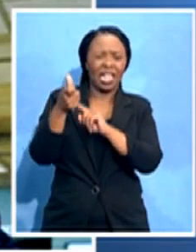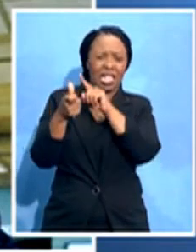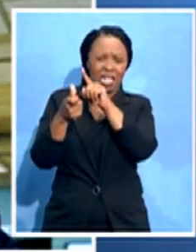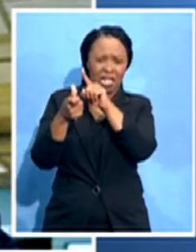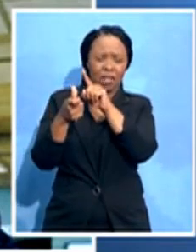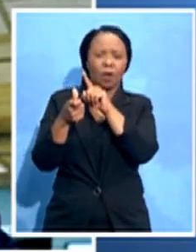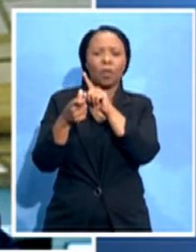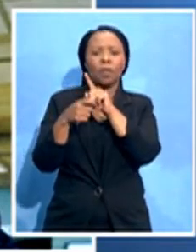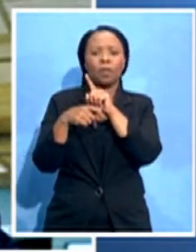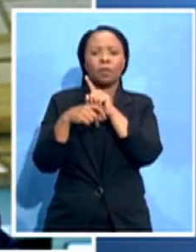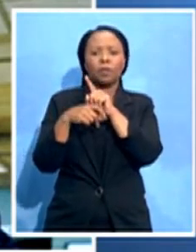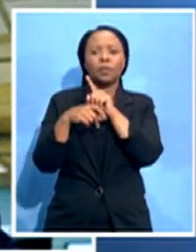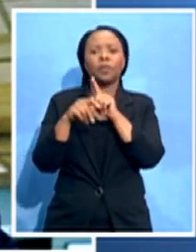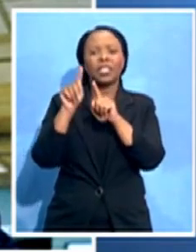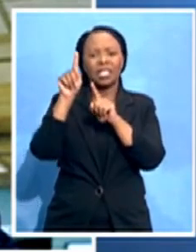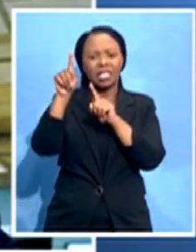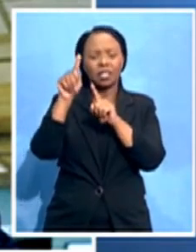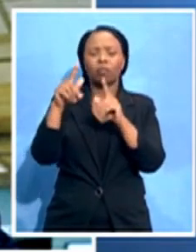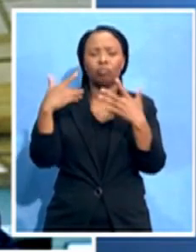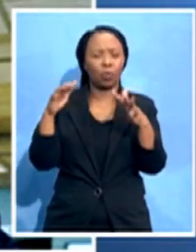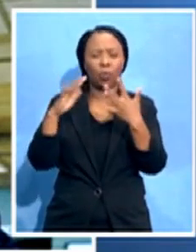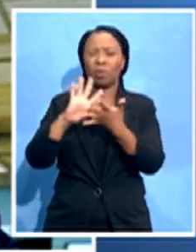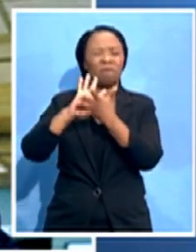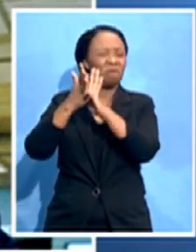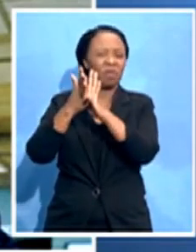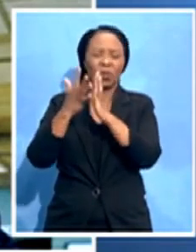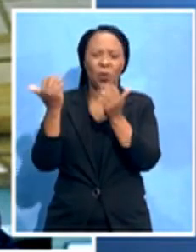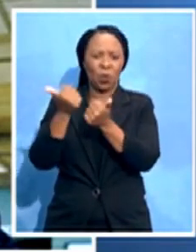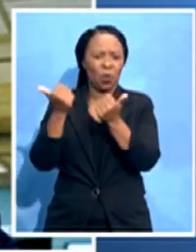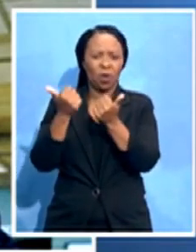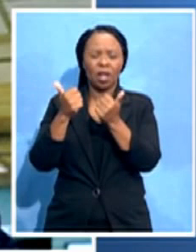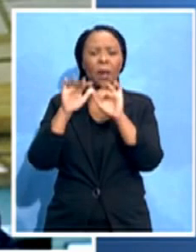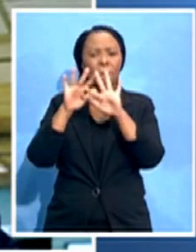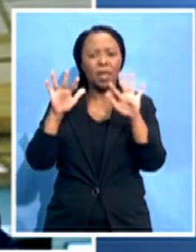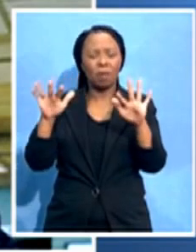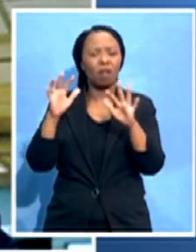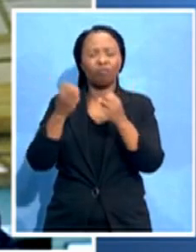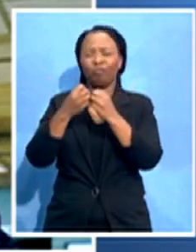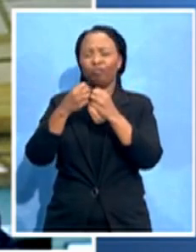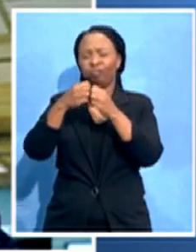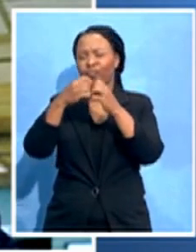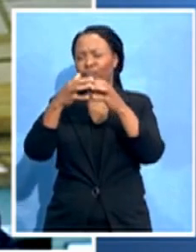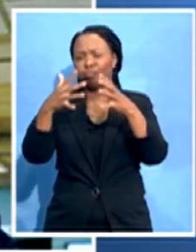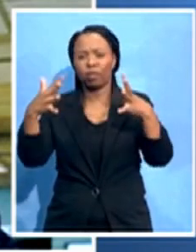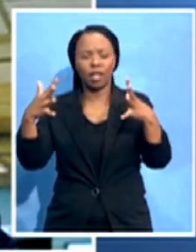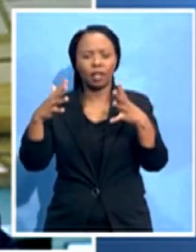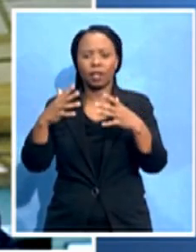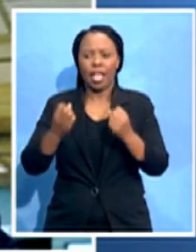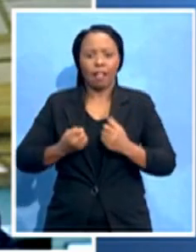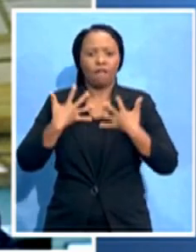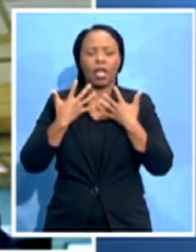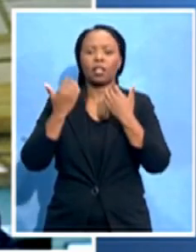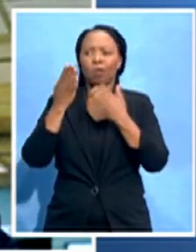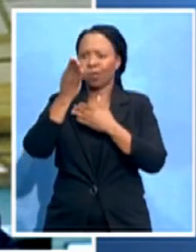destruction. Many people have been infected. And I think tomorrow, with opening of